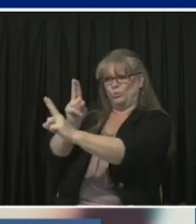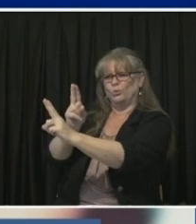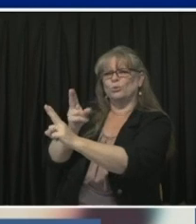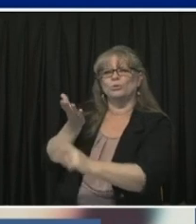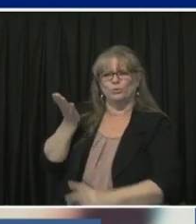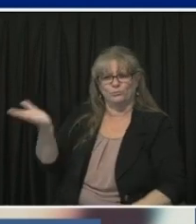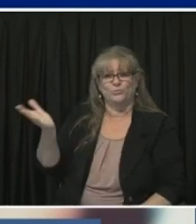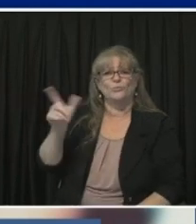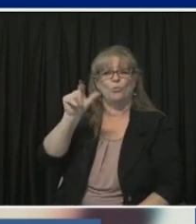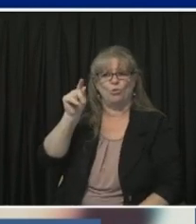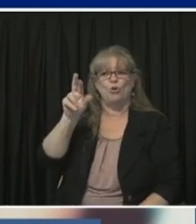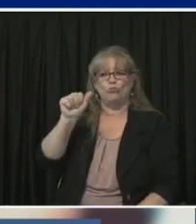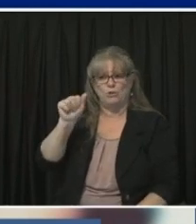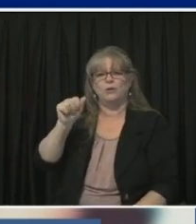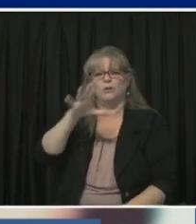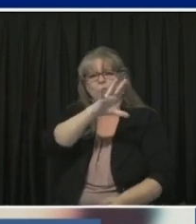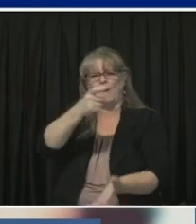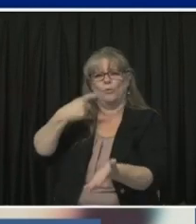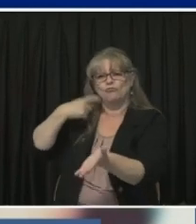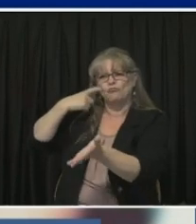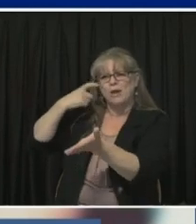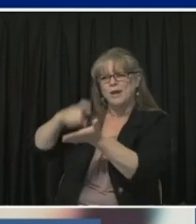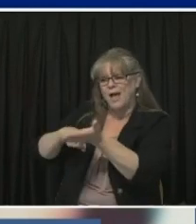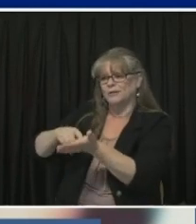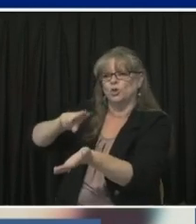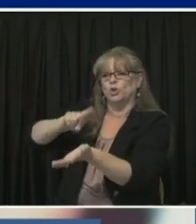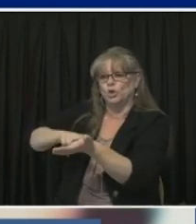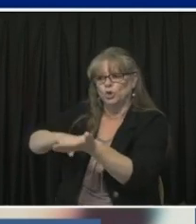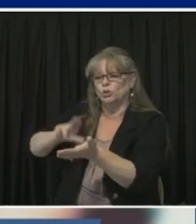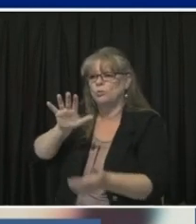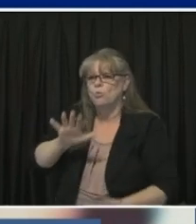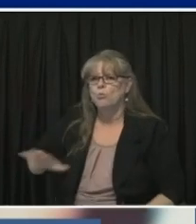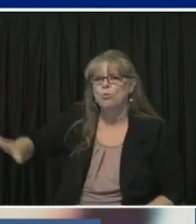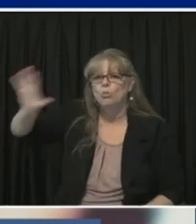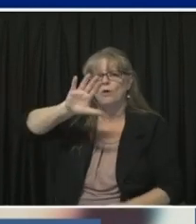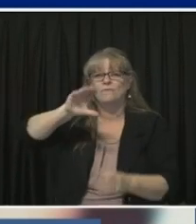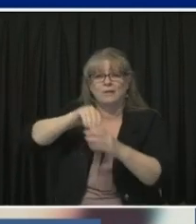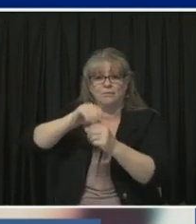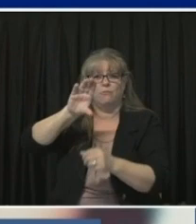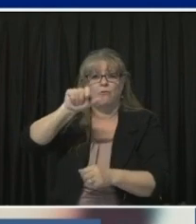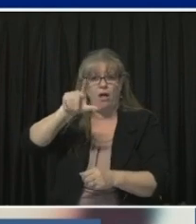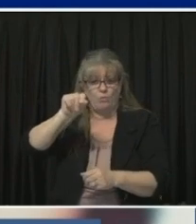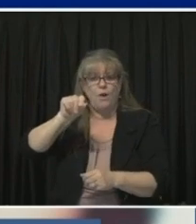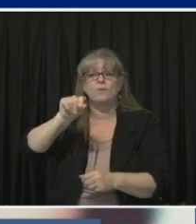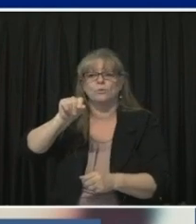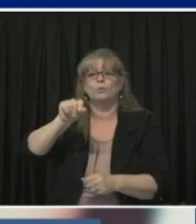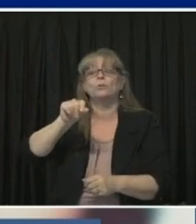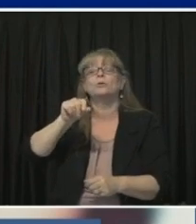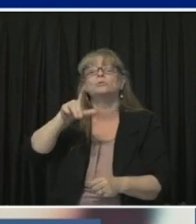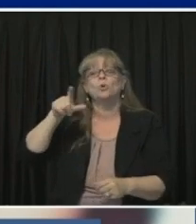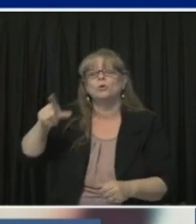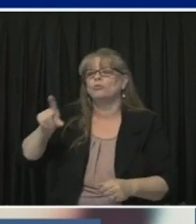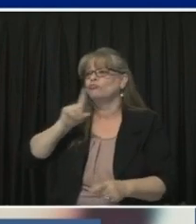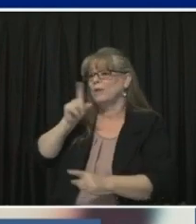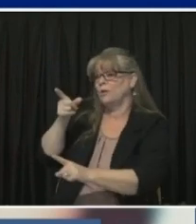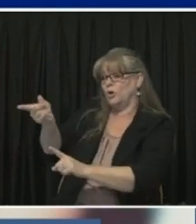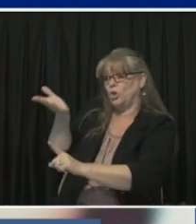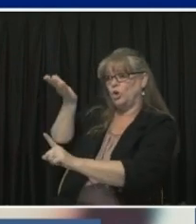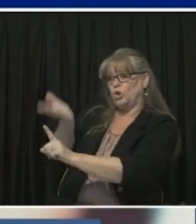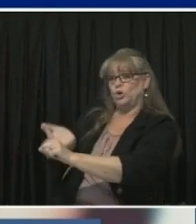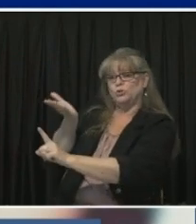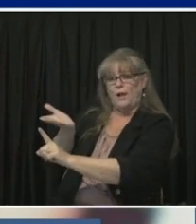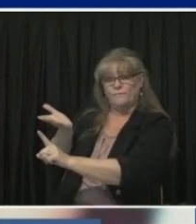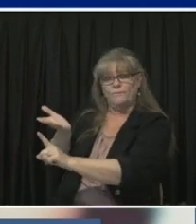our state, across our country, and who better to do that than a nurse from the front lines in Colorado sharing her stories,